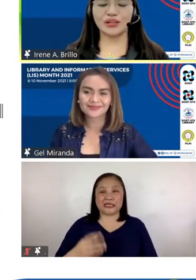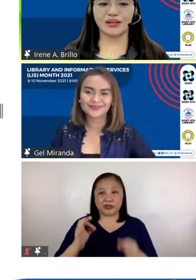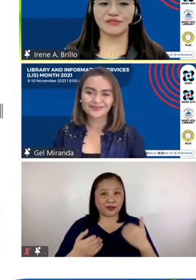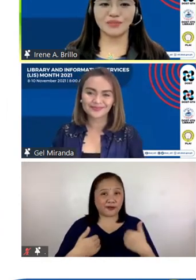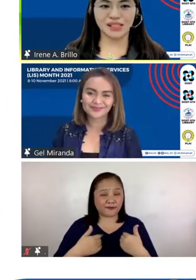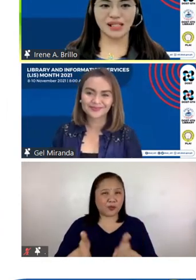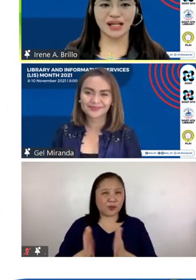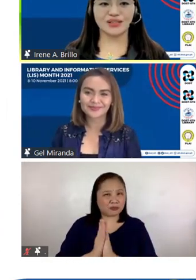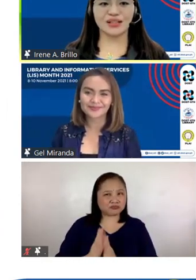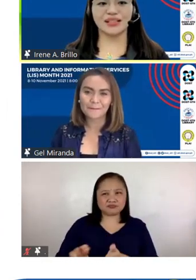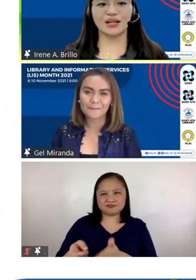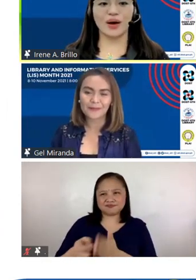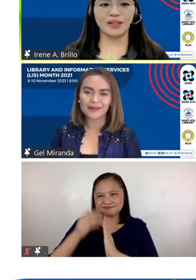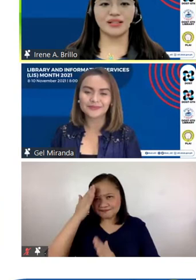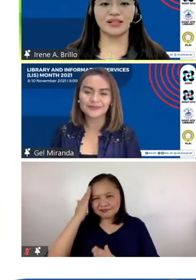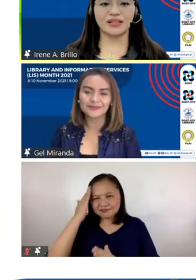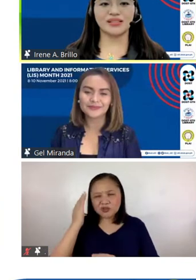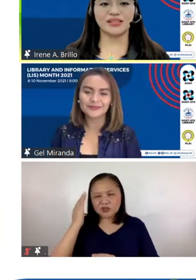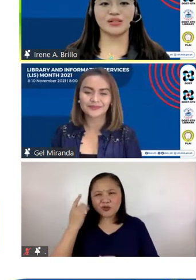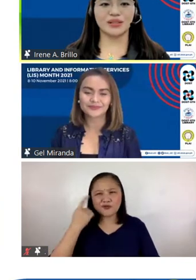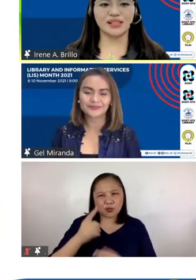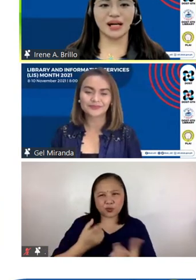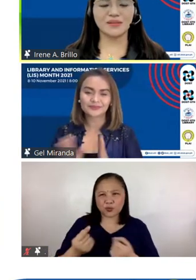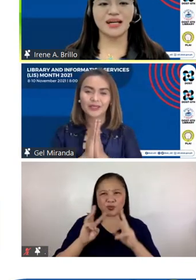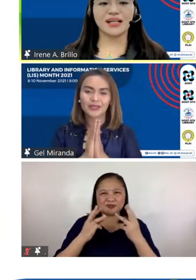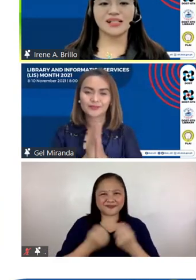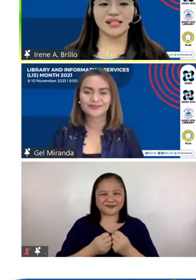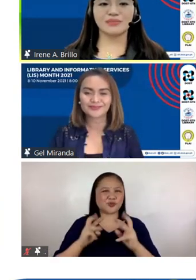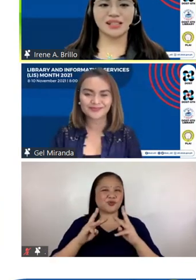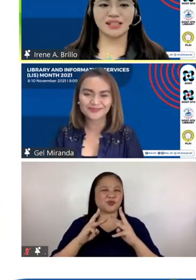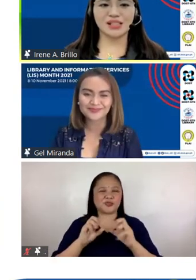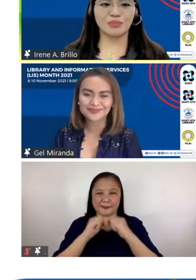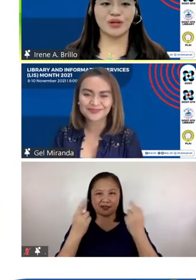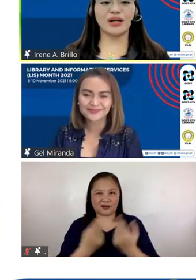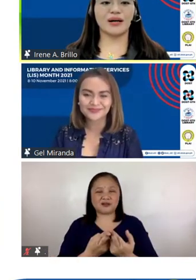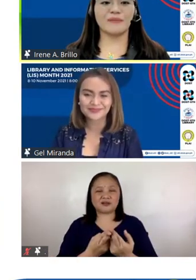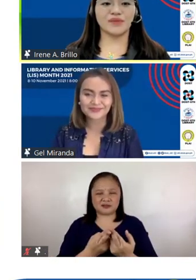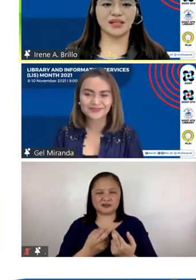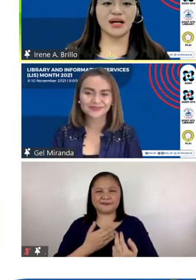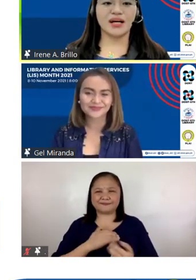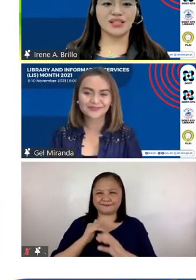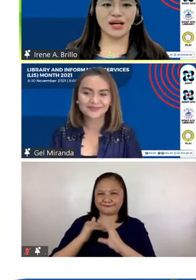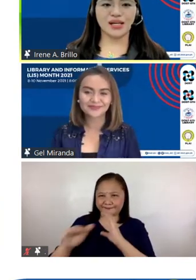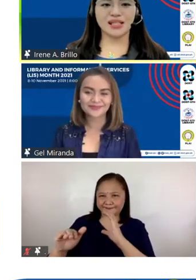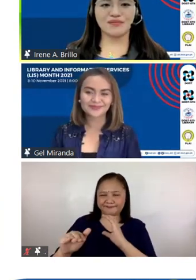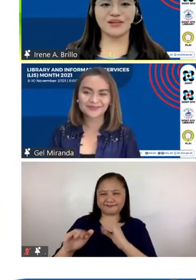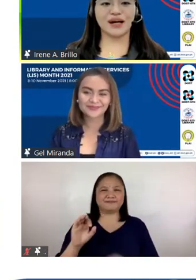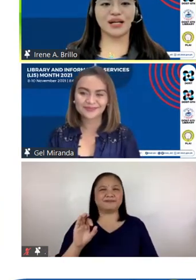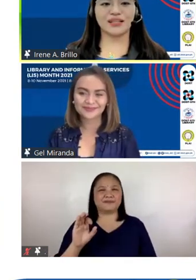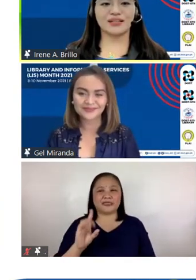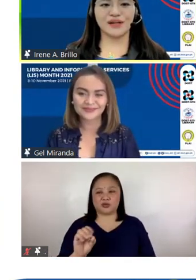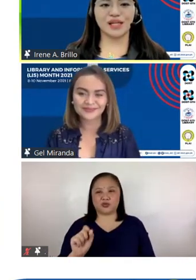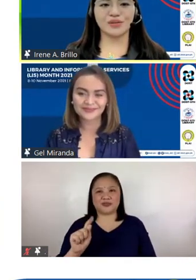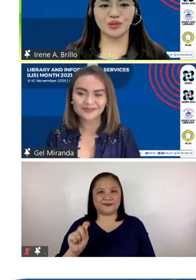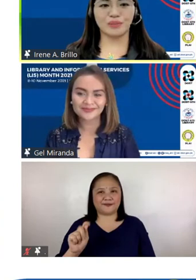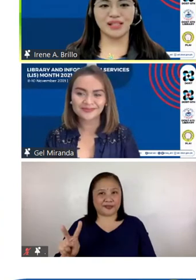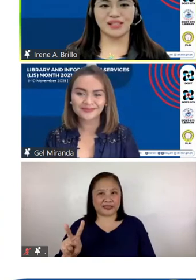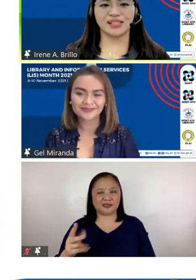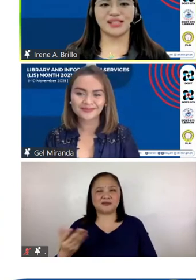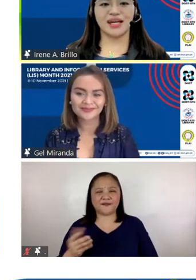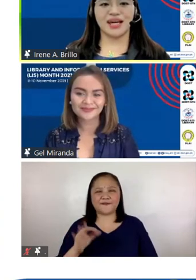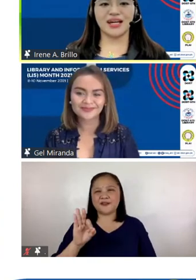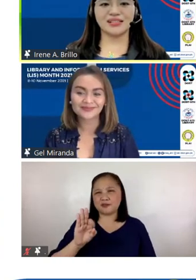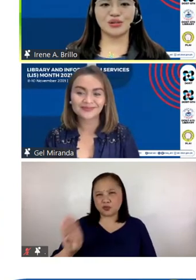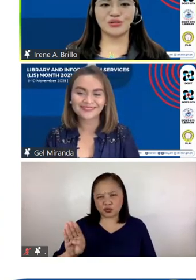kayo for Ms. Jel to conduct webinars or workshops, just message po DOST-TV via their Facebook